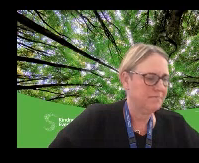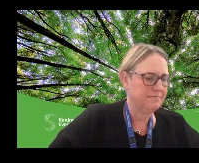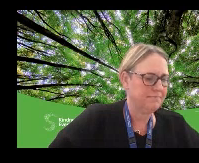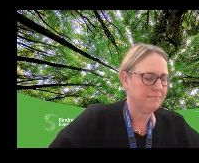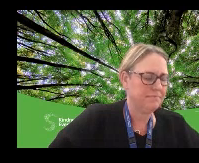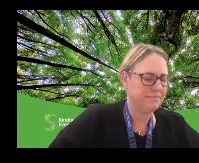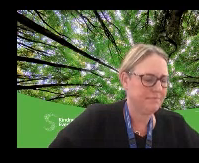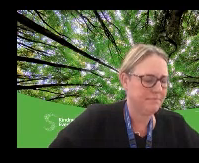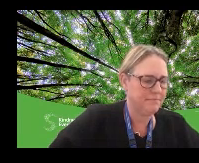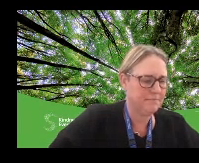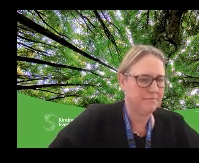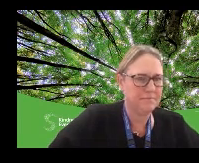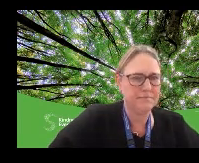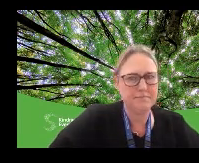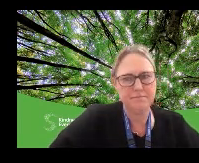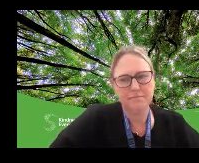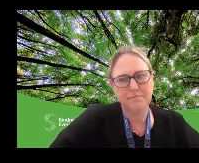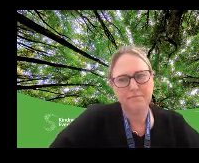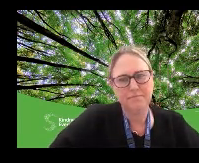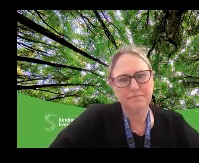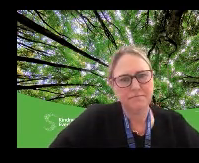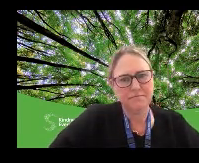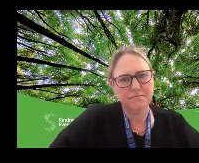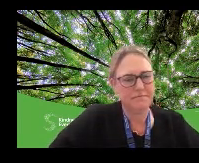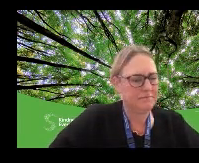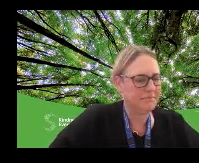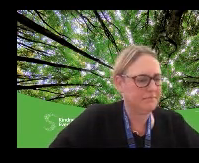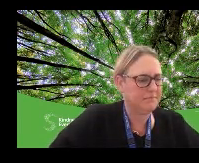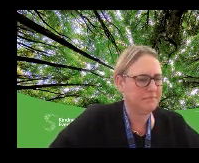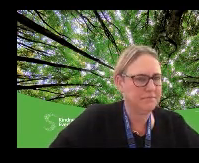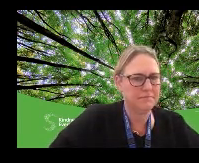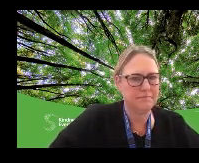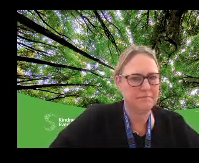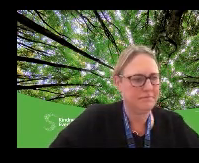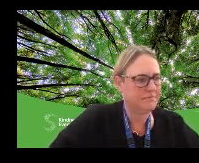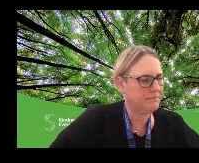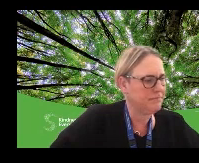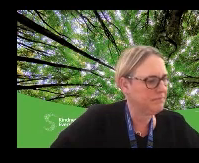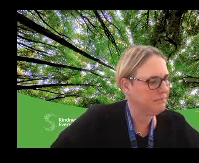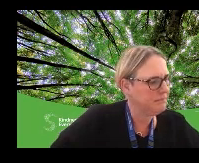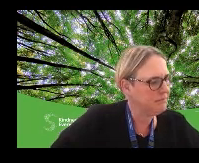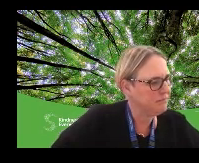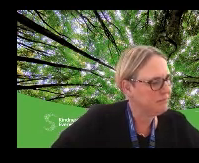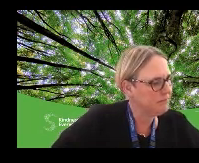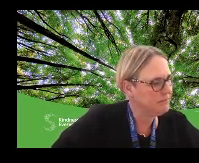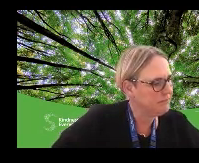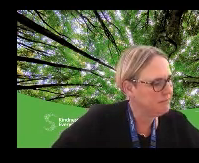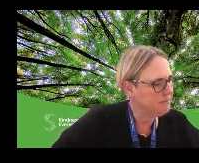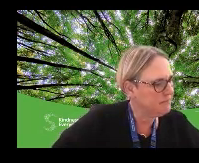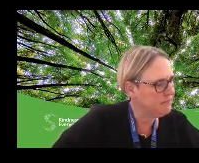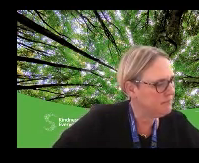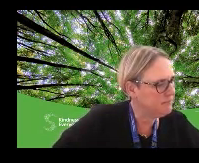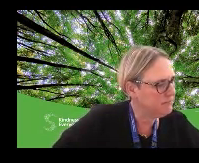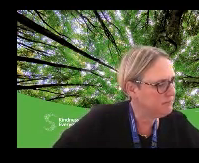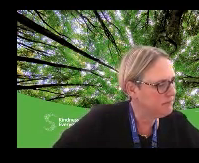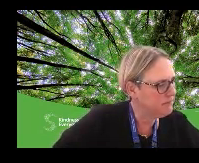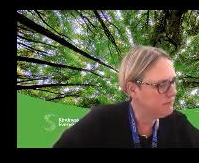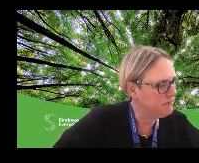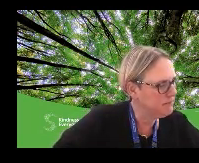at autism, ADHD, we're looking at the diagnostic criteria, and we're essentially seeing